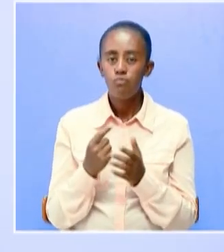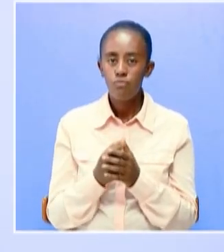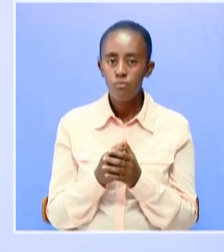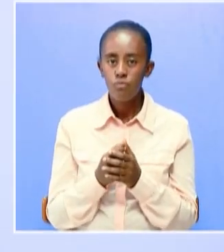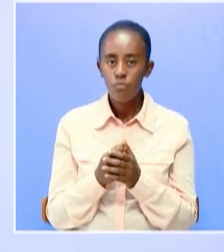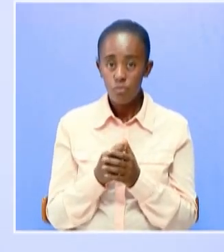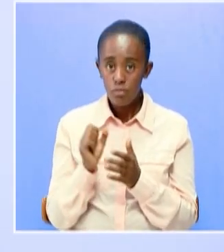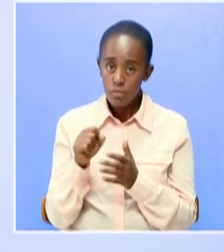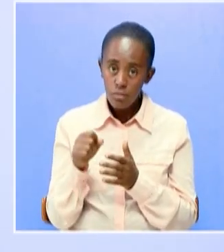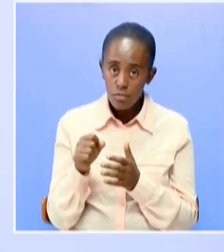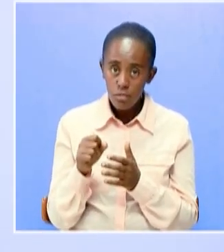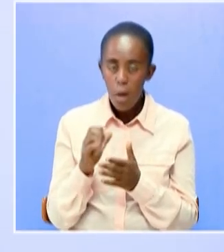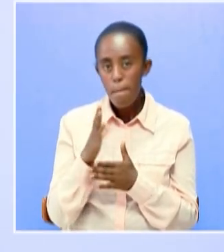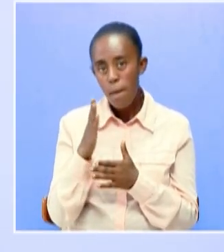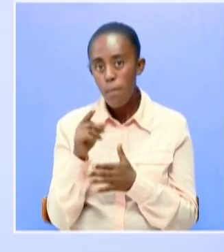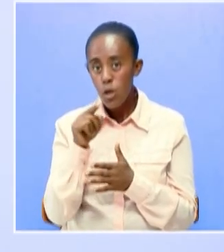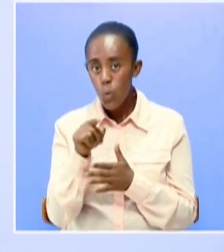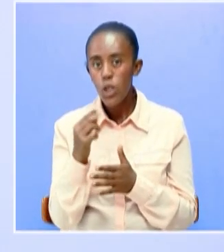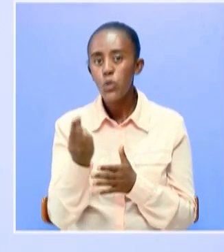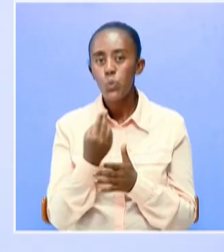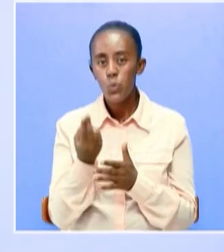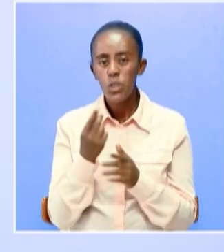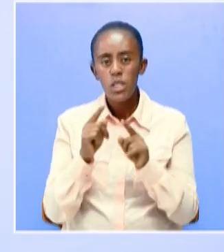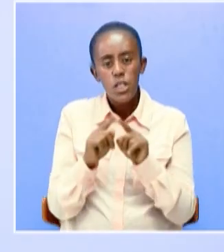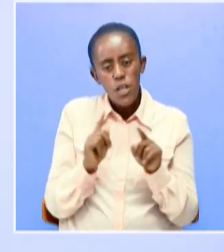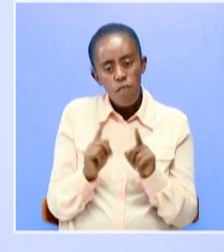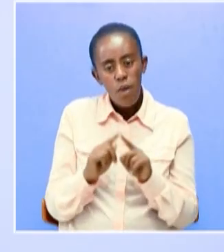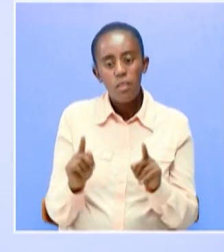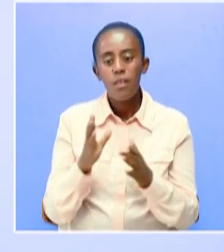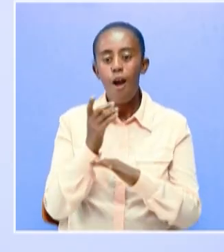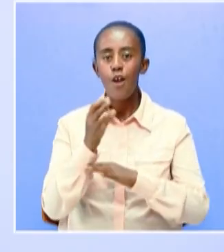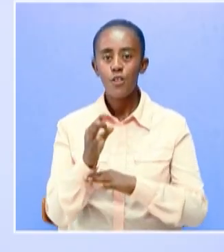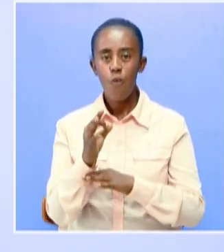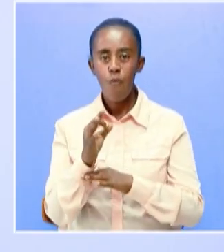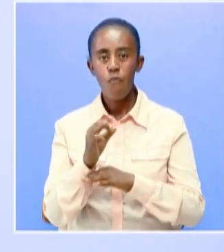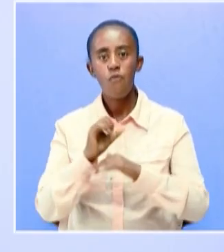Yes? Maybe you can use here different kinds of structures.